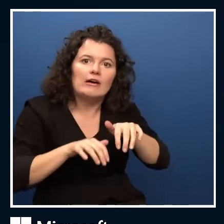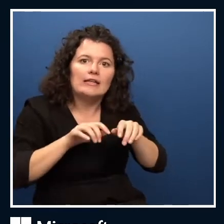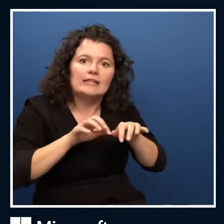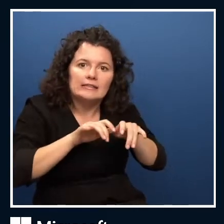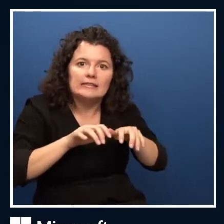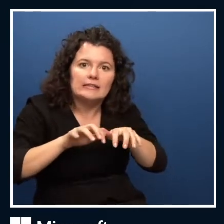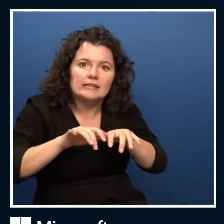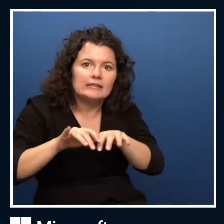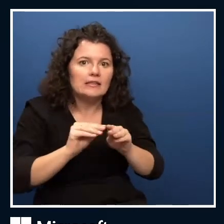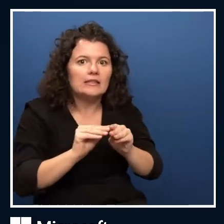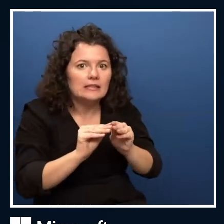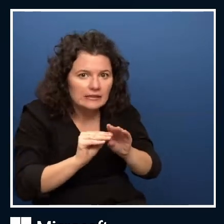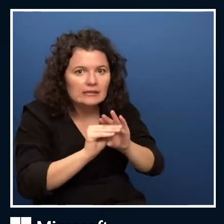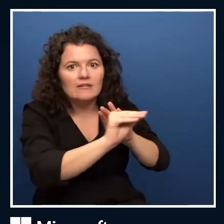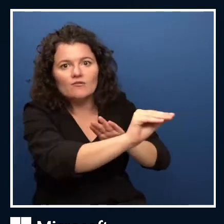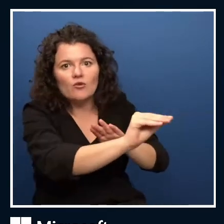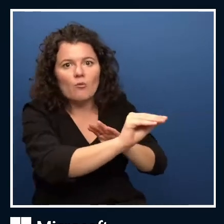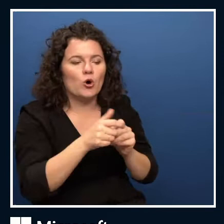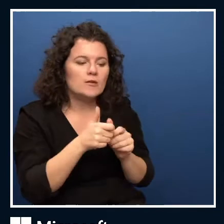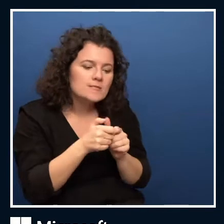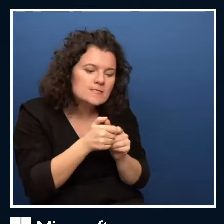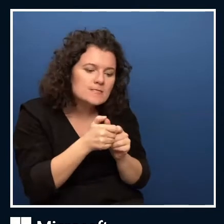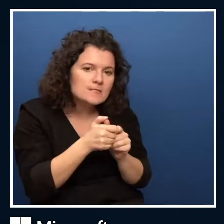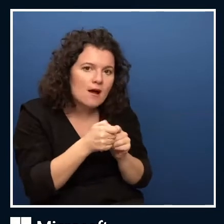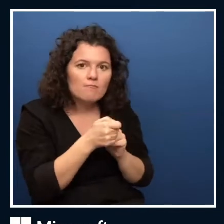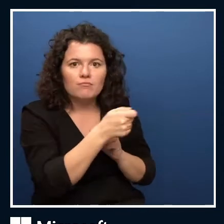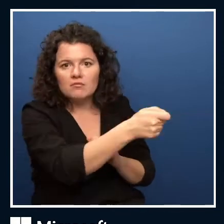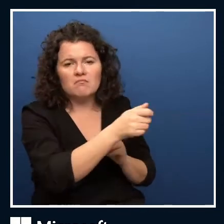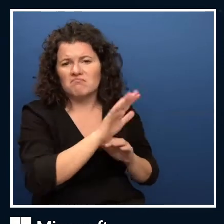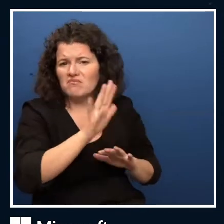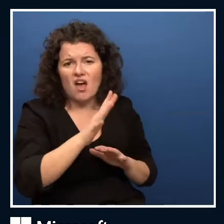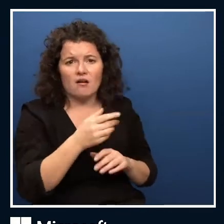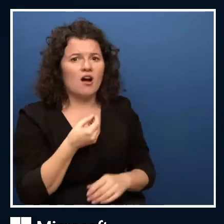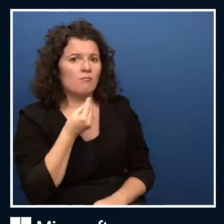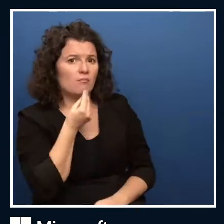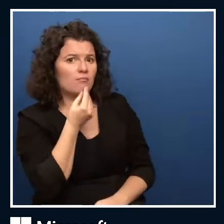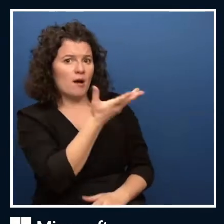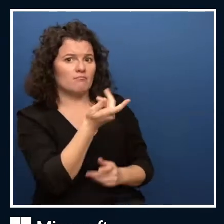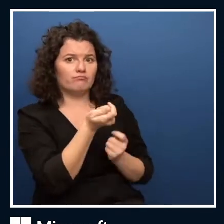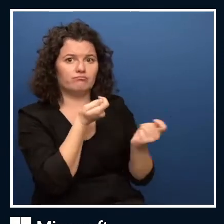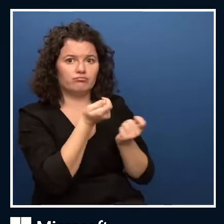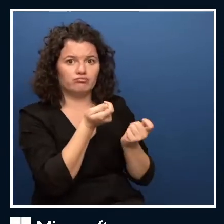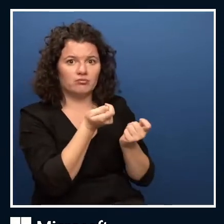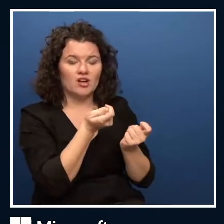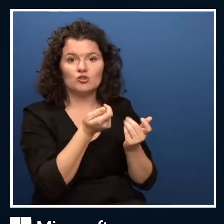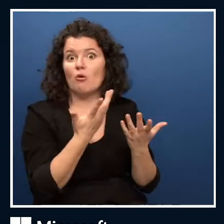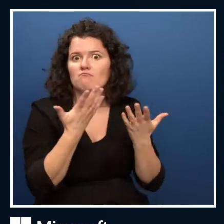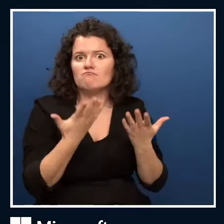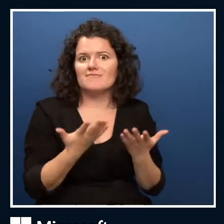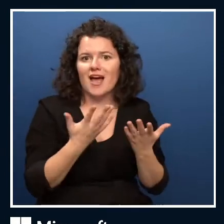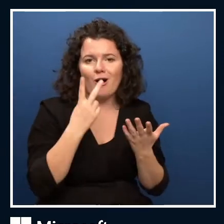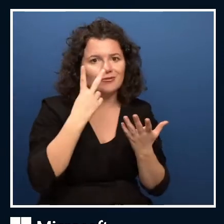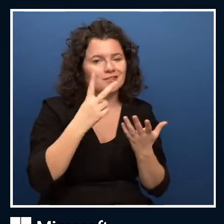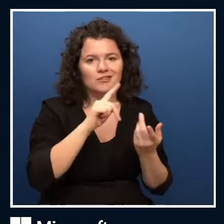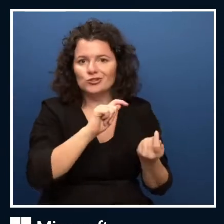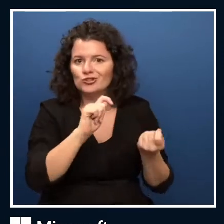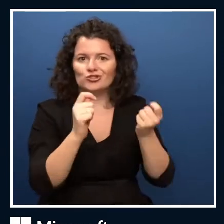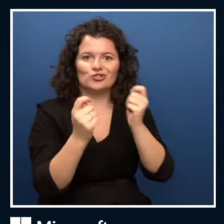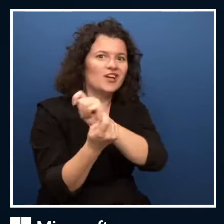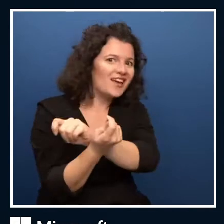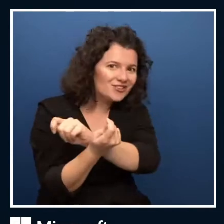now we have in some transition period when thanks to all